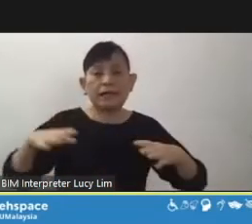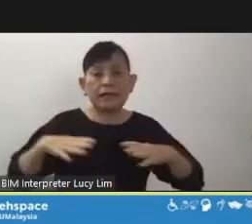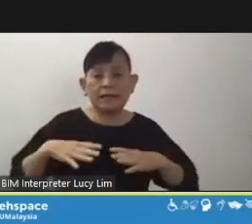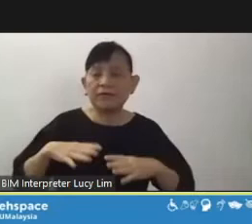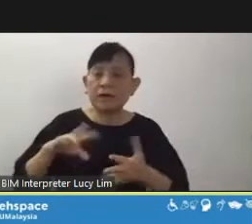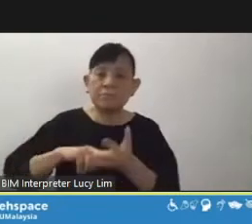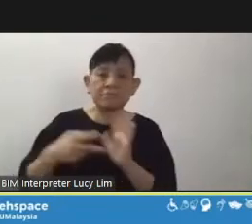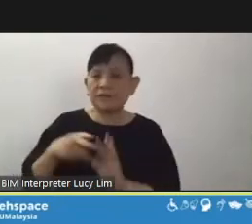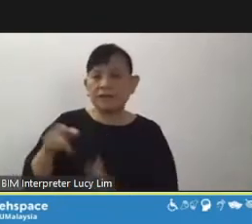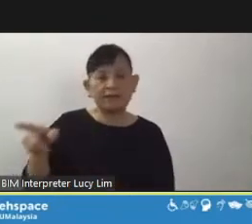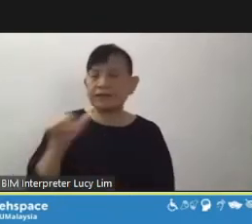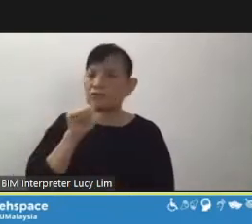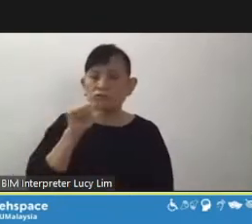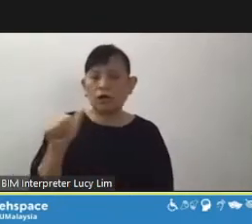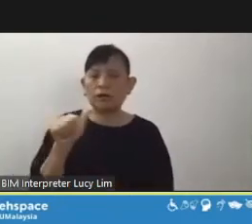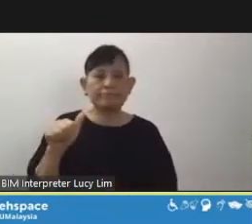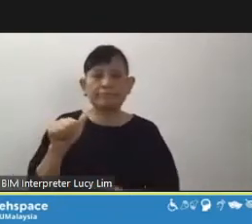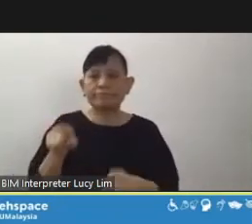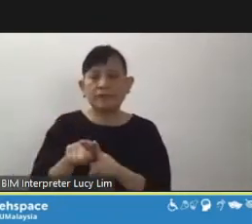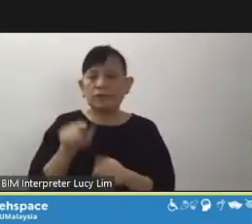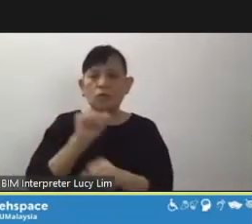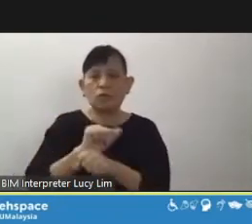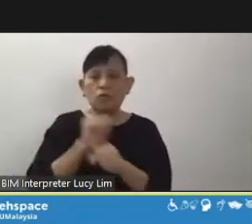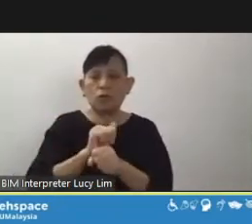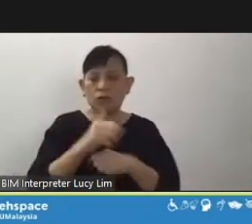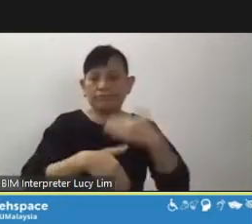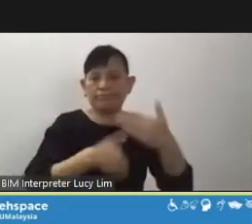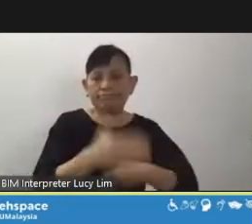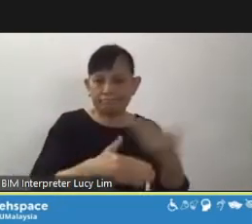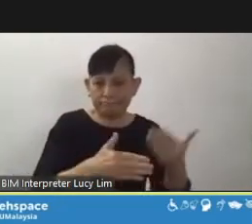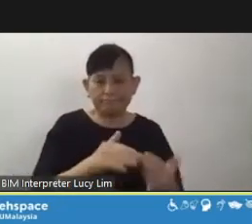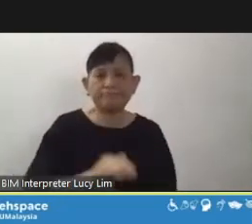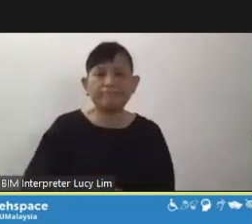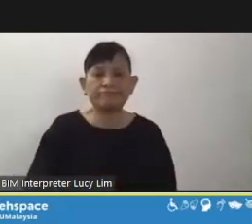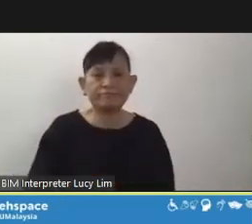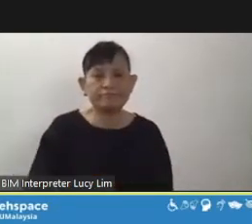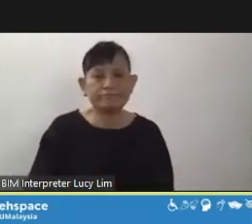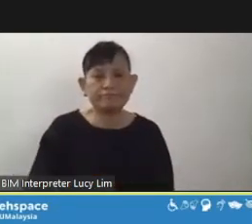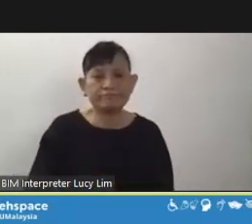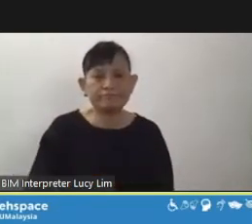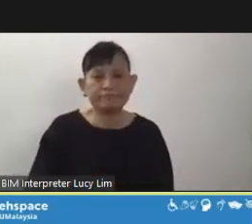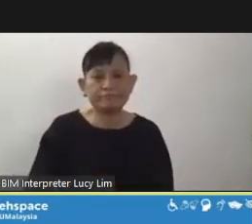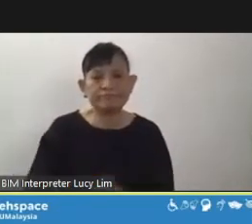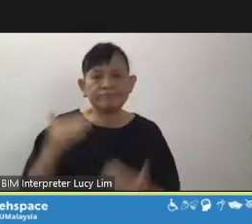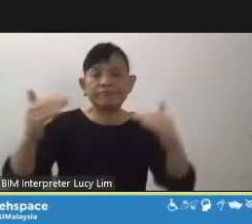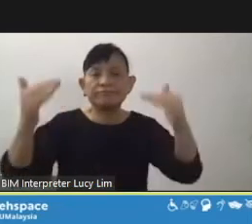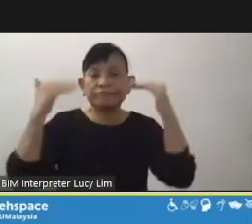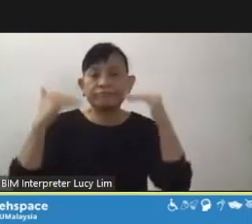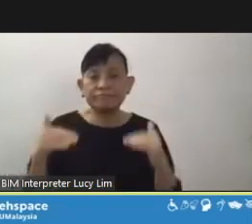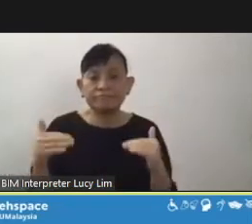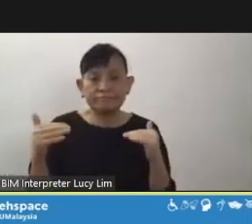work here lah, for example. Okay, that is what happens. And next,